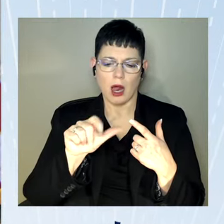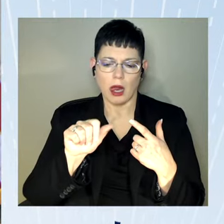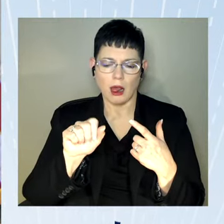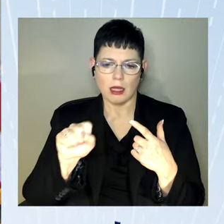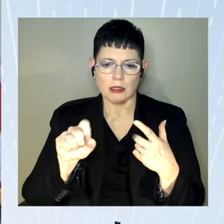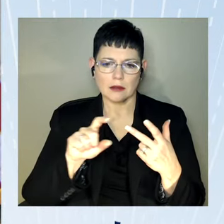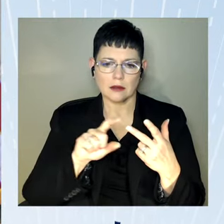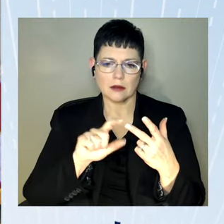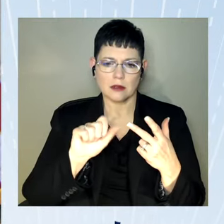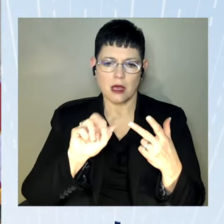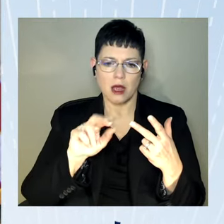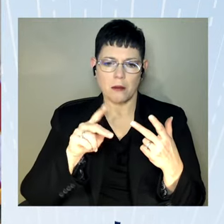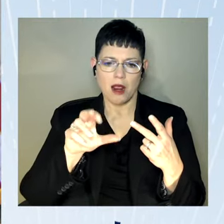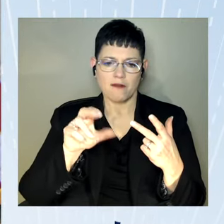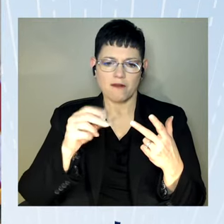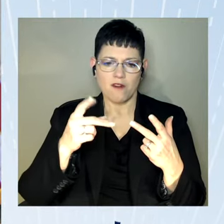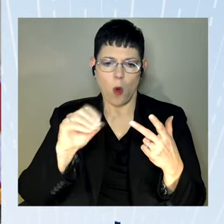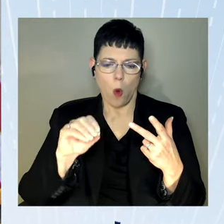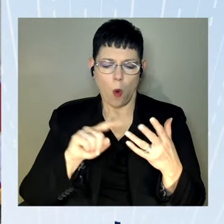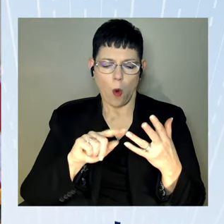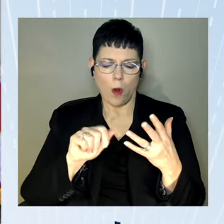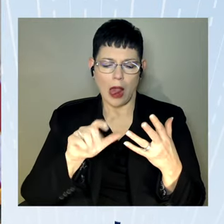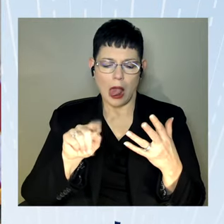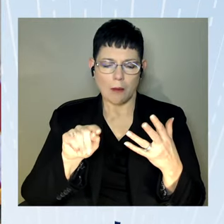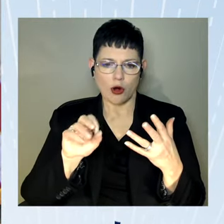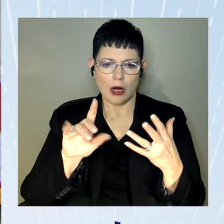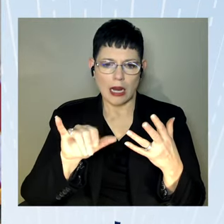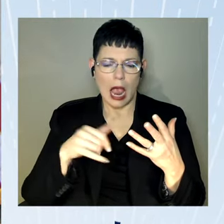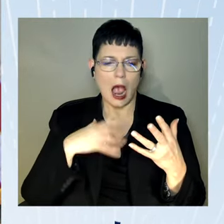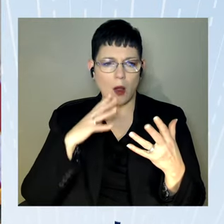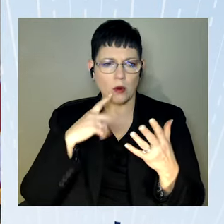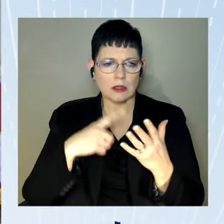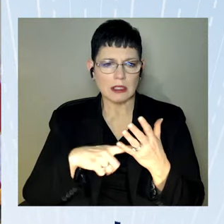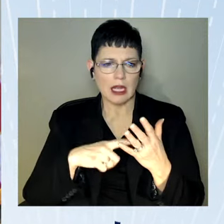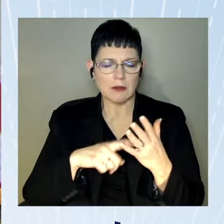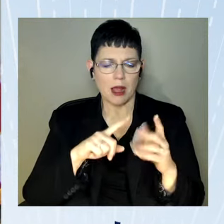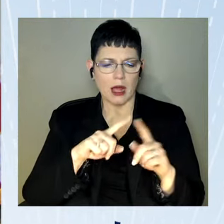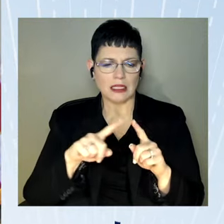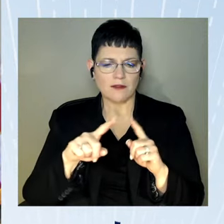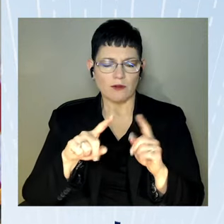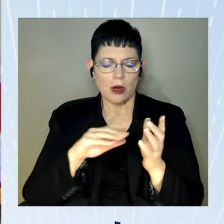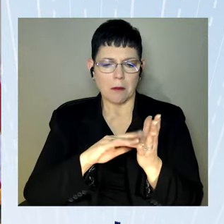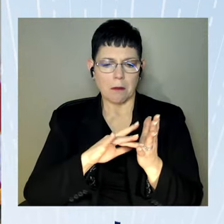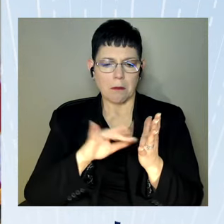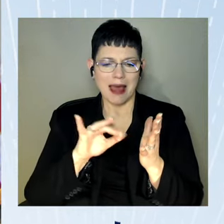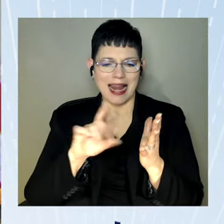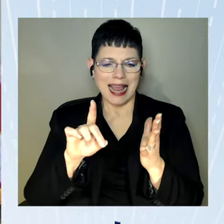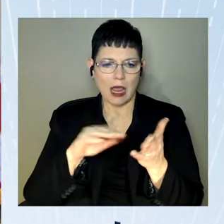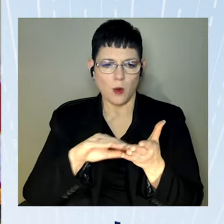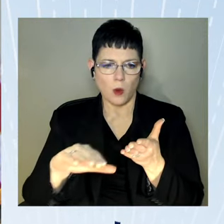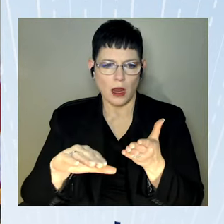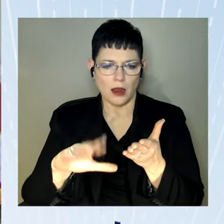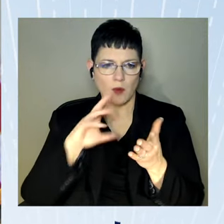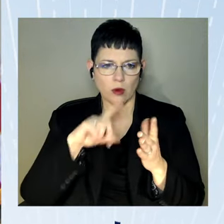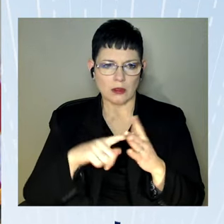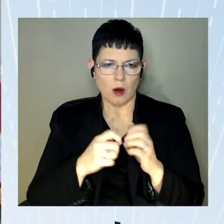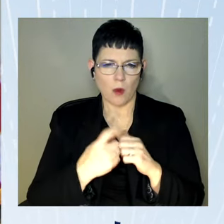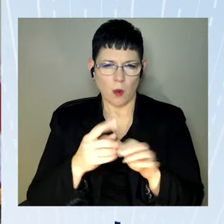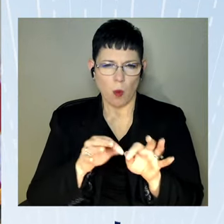I will talk with you about home and community-based services in Medicaid waivers. I will start with one simple